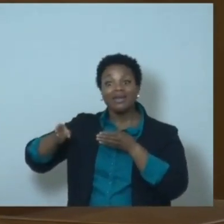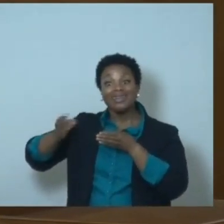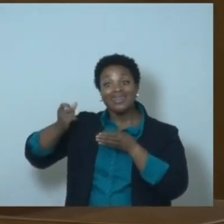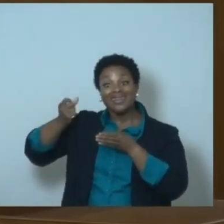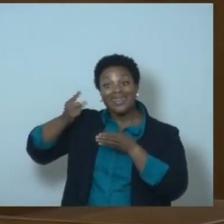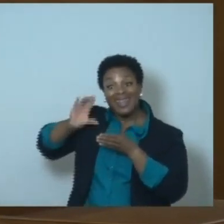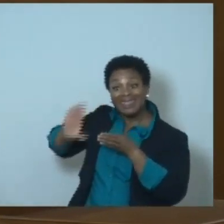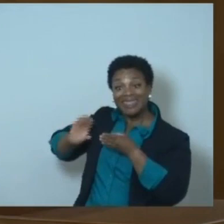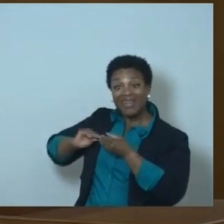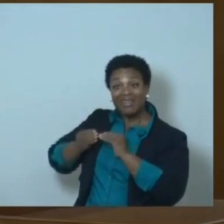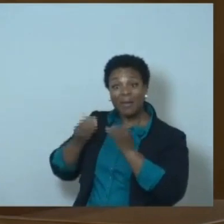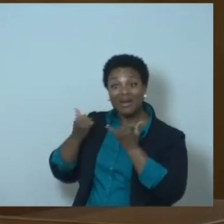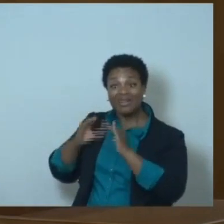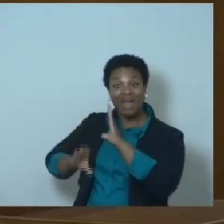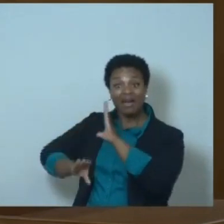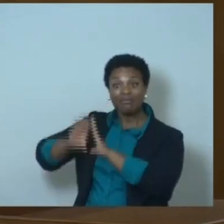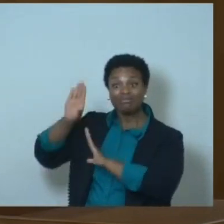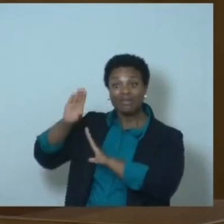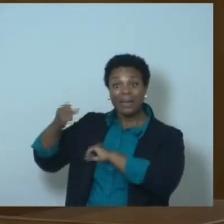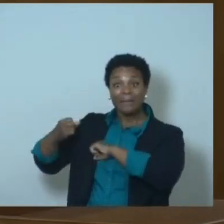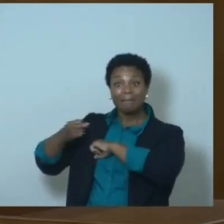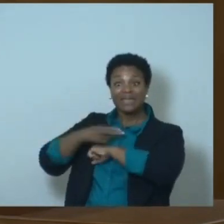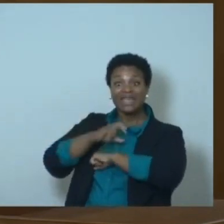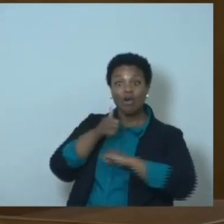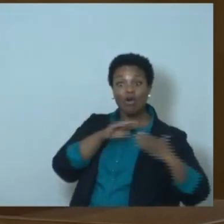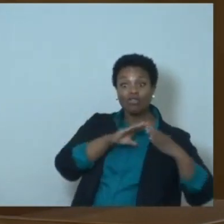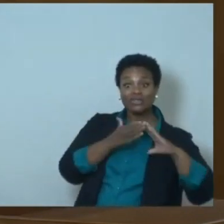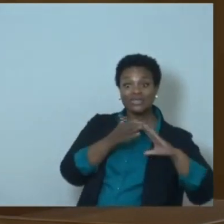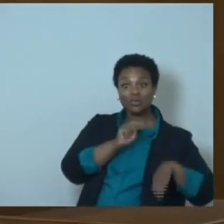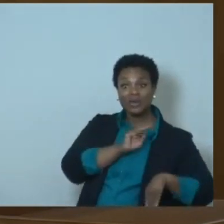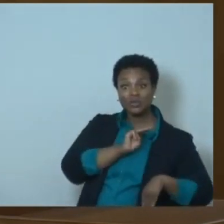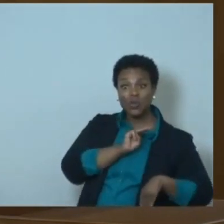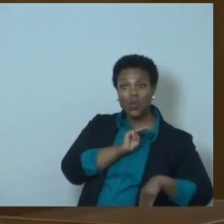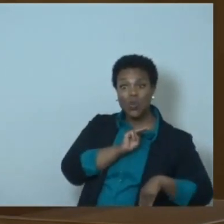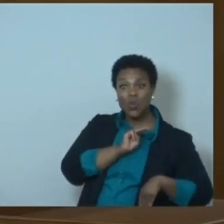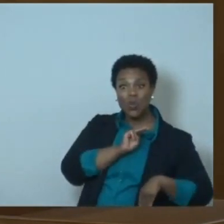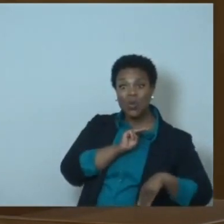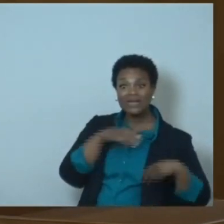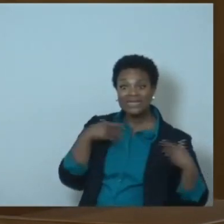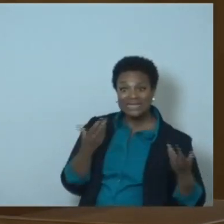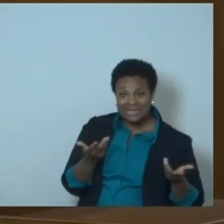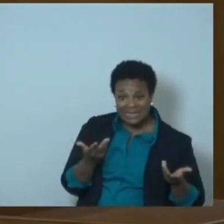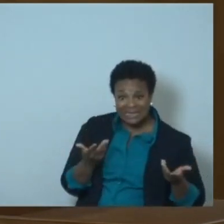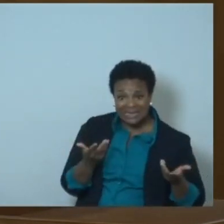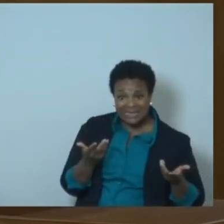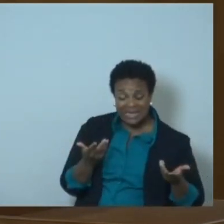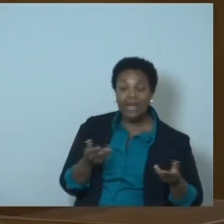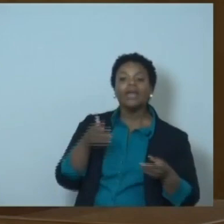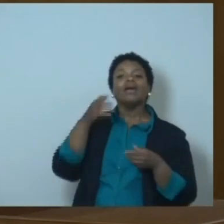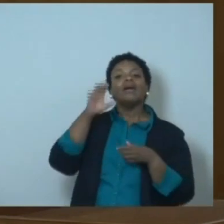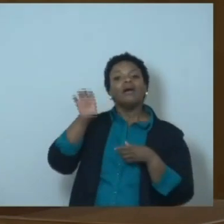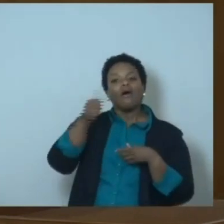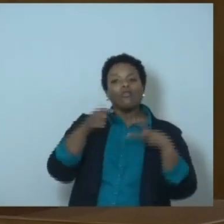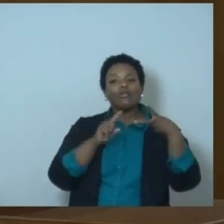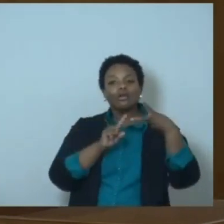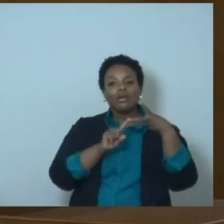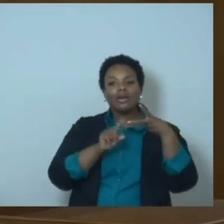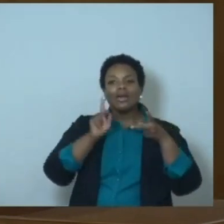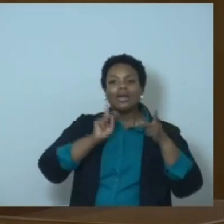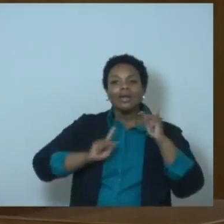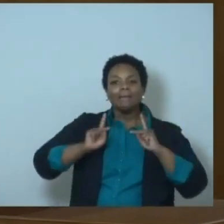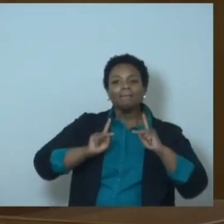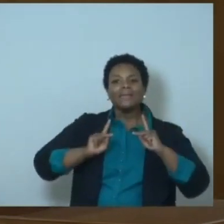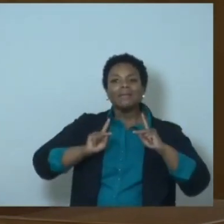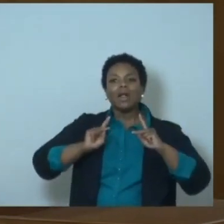now, without including Otero County. And then the other point is that people move from place to place. And so while I can